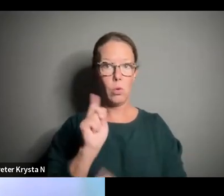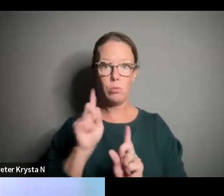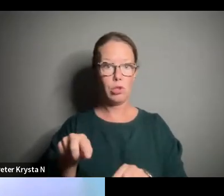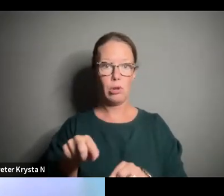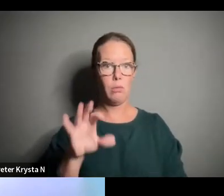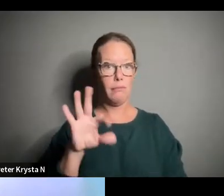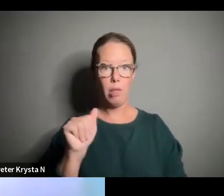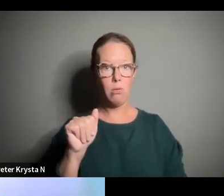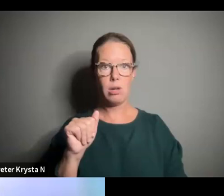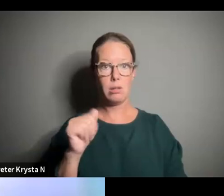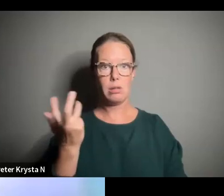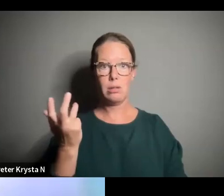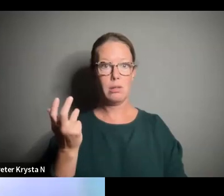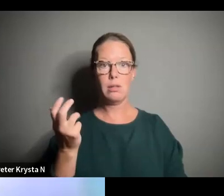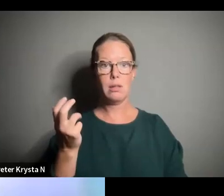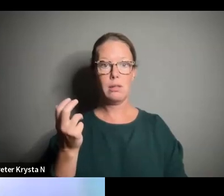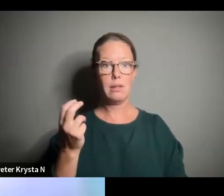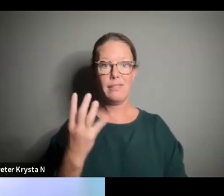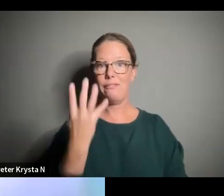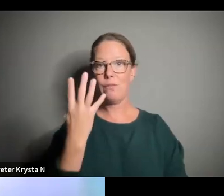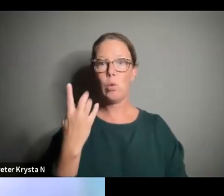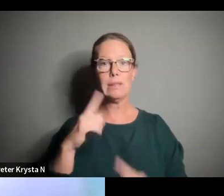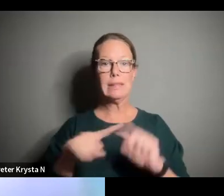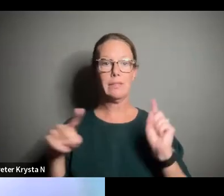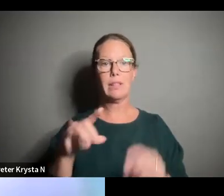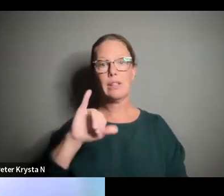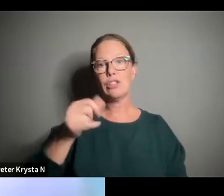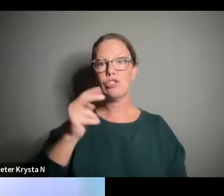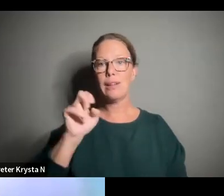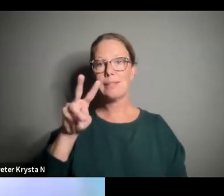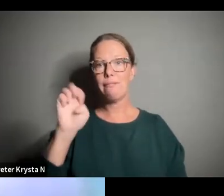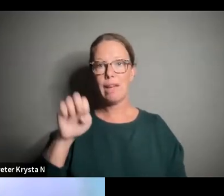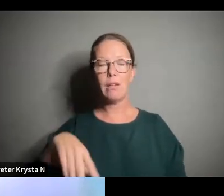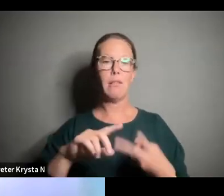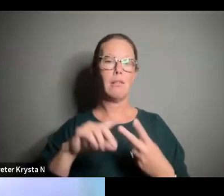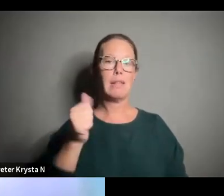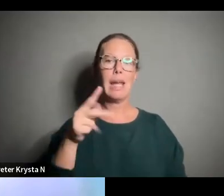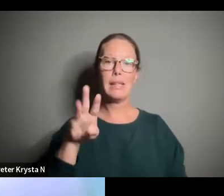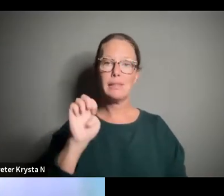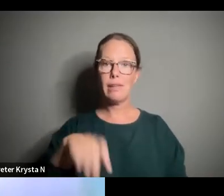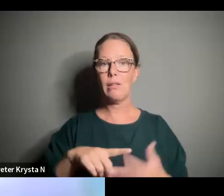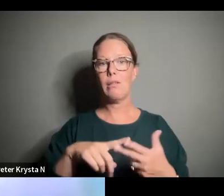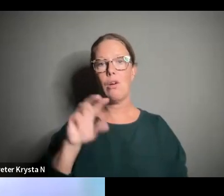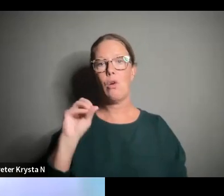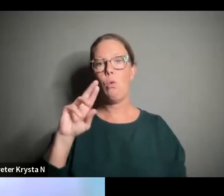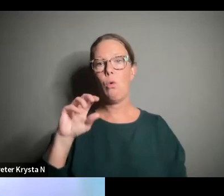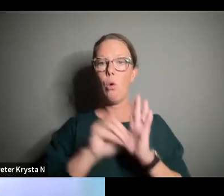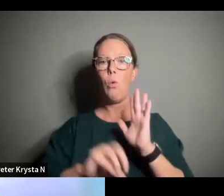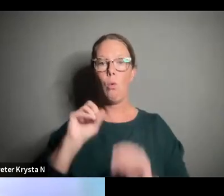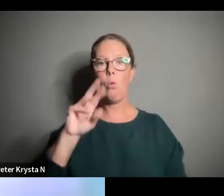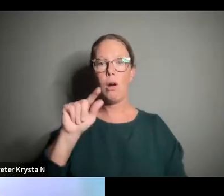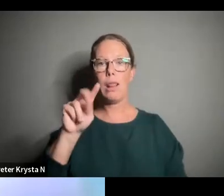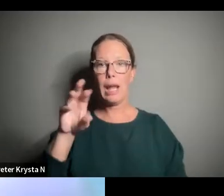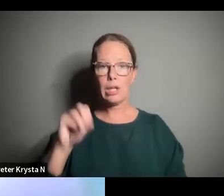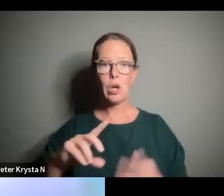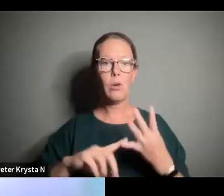were in Florida? There's about 4 different spots, Jacksonville, Gainesville, Orlando, and down in Miami, there's a recent hospital that I was